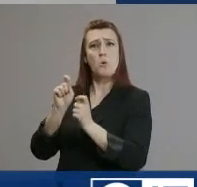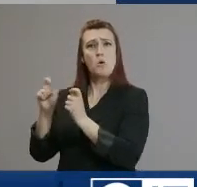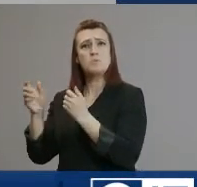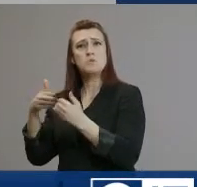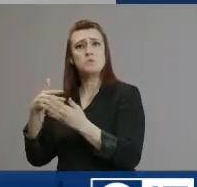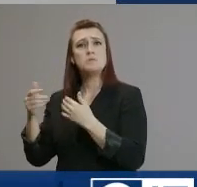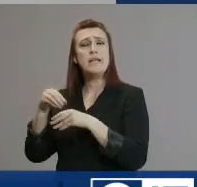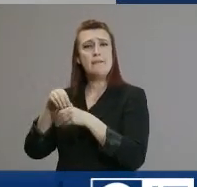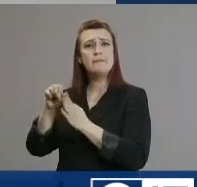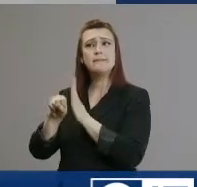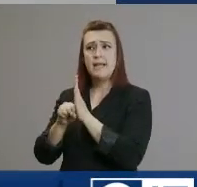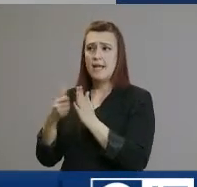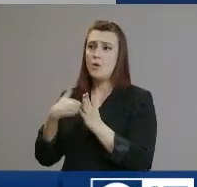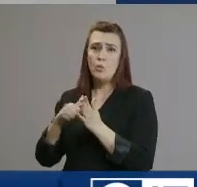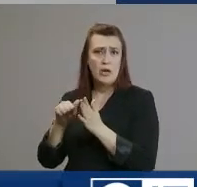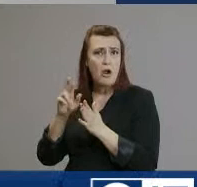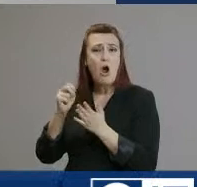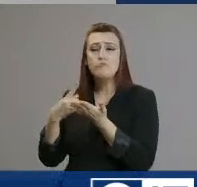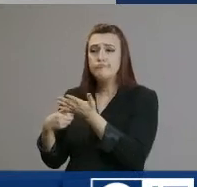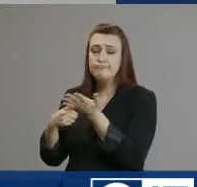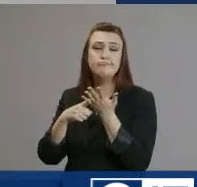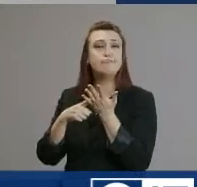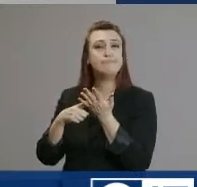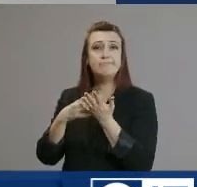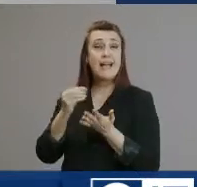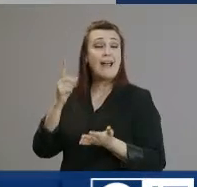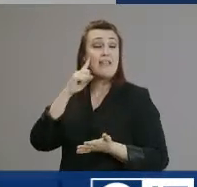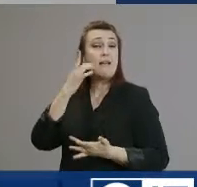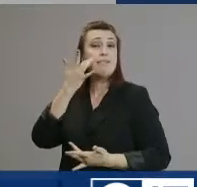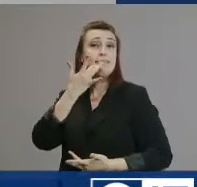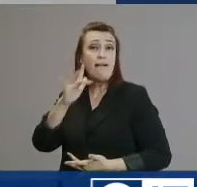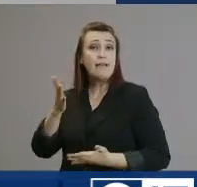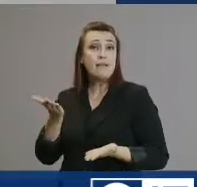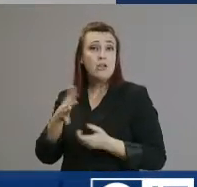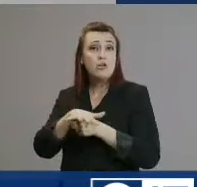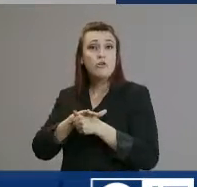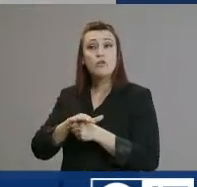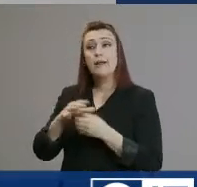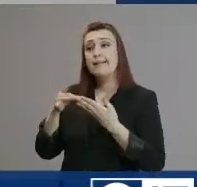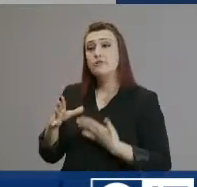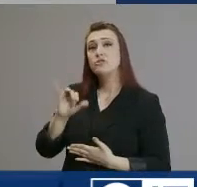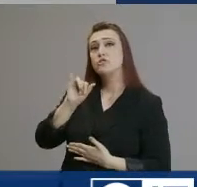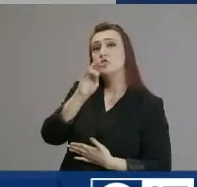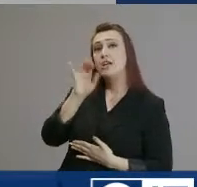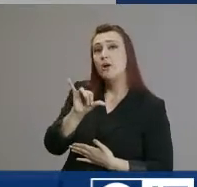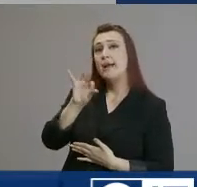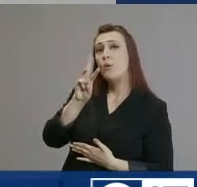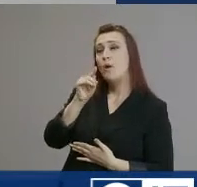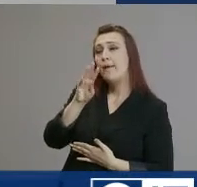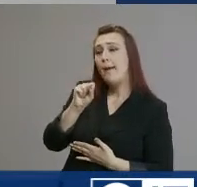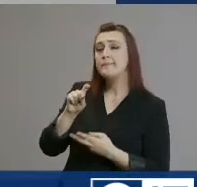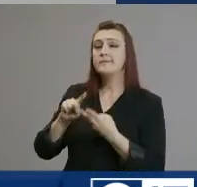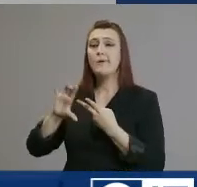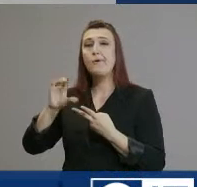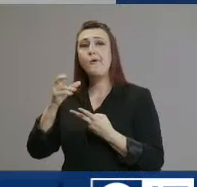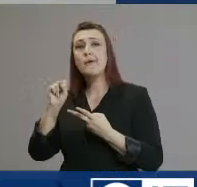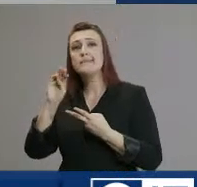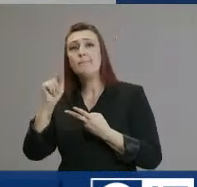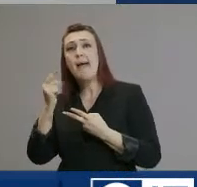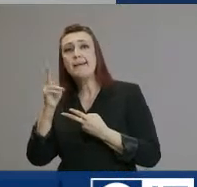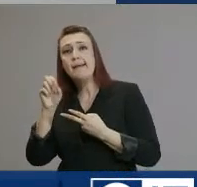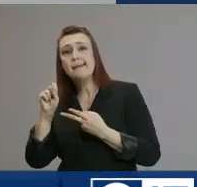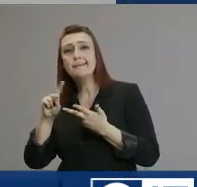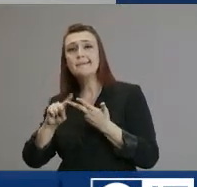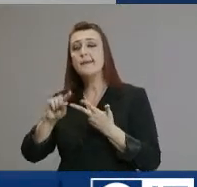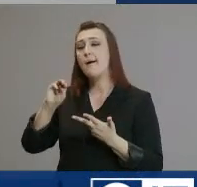really blessed with leaders like Jerry Williams and Chris Magnus and Mark Napier and Paul